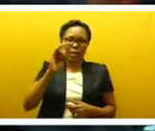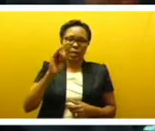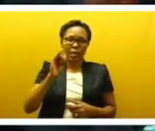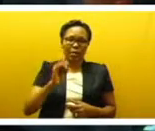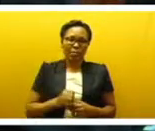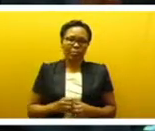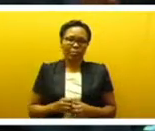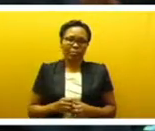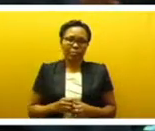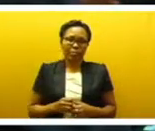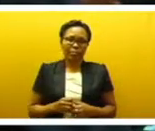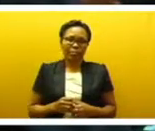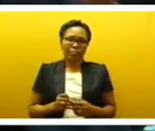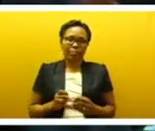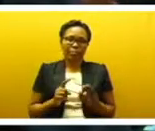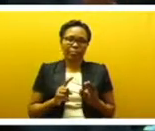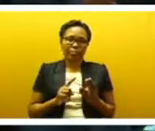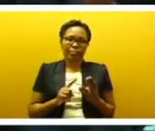and